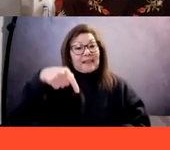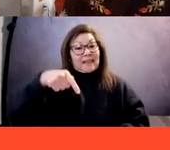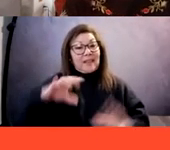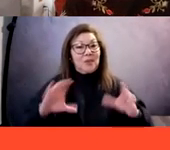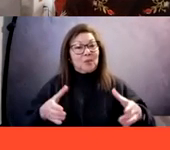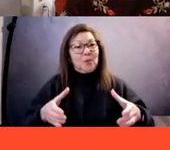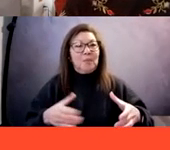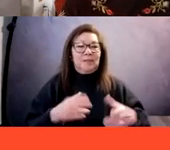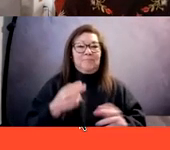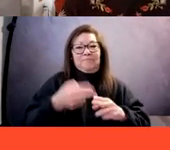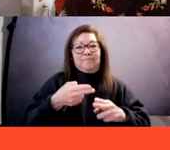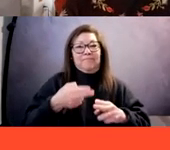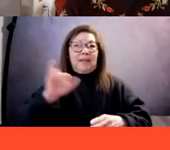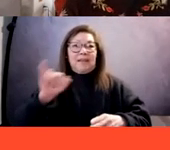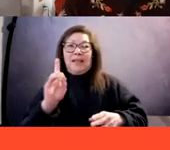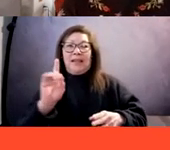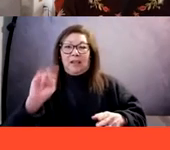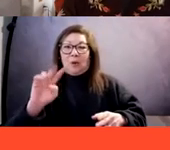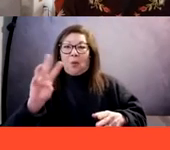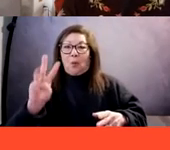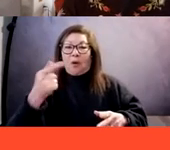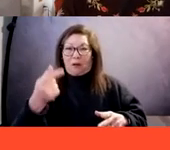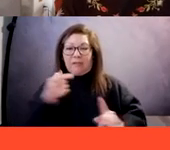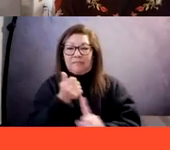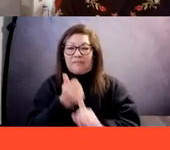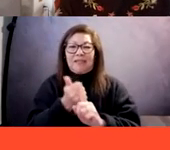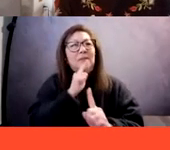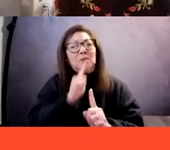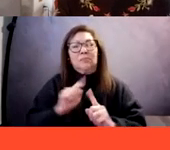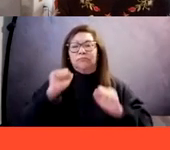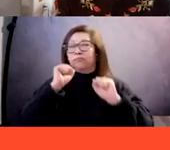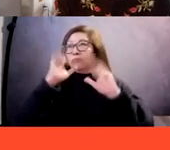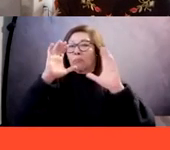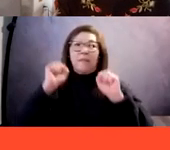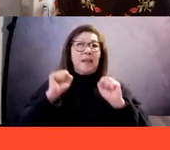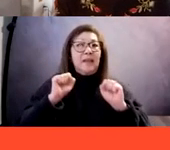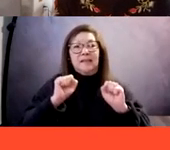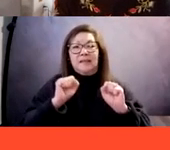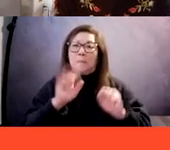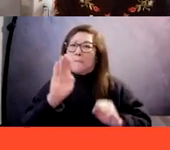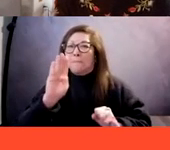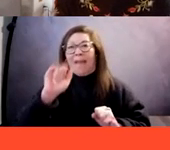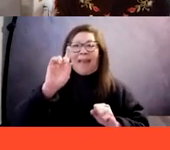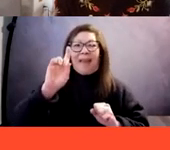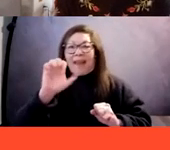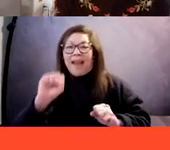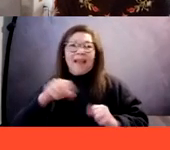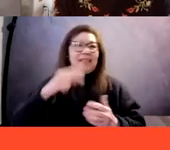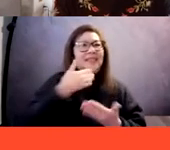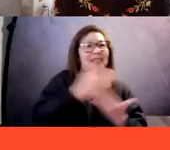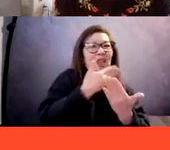is named after Jadin Wong, who was really an incredible, badass singer,